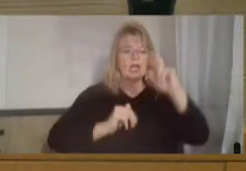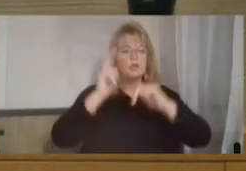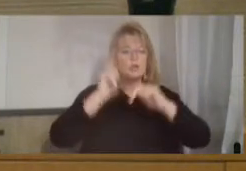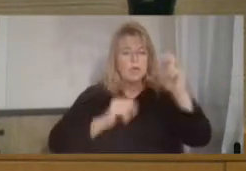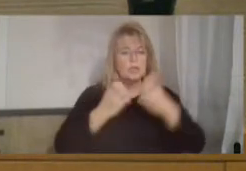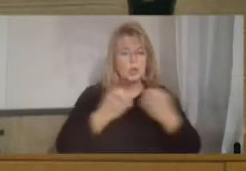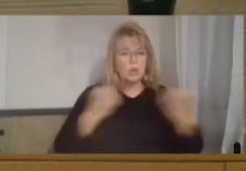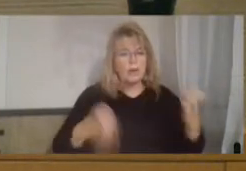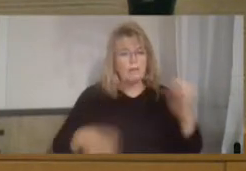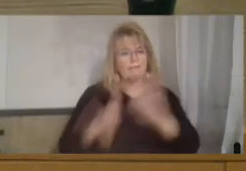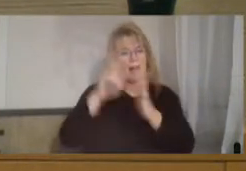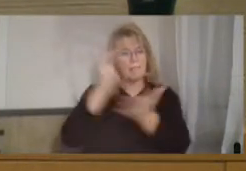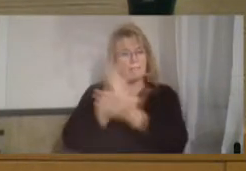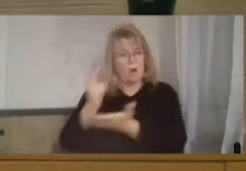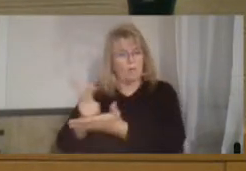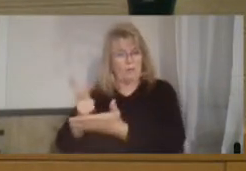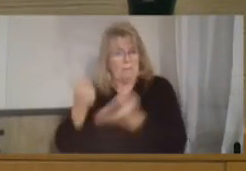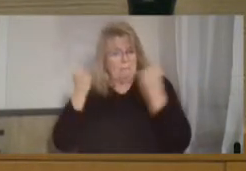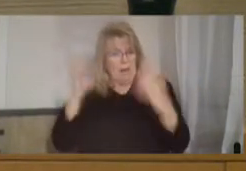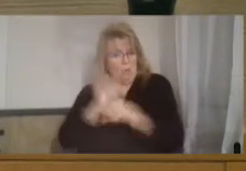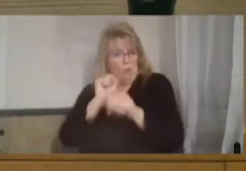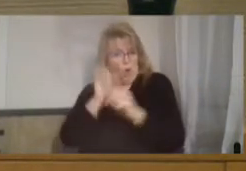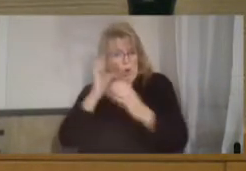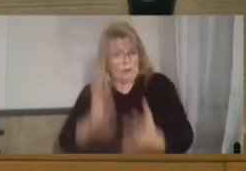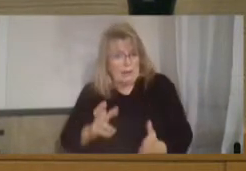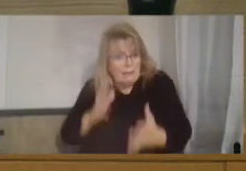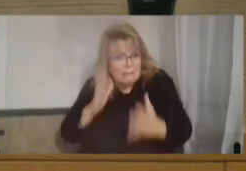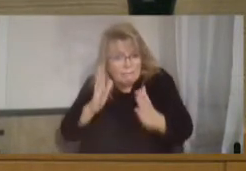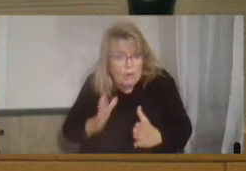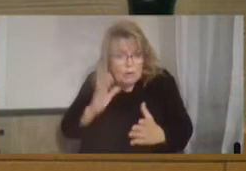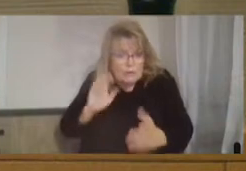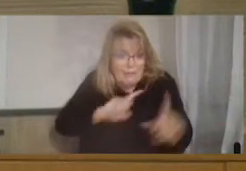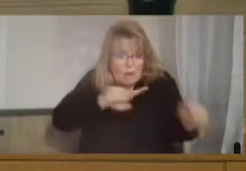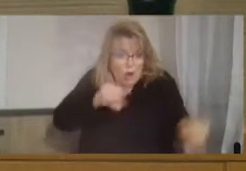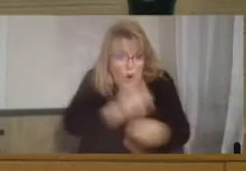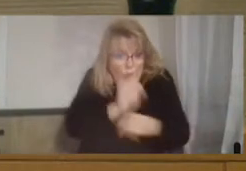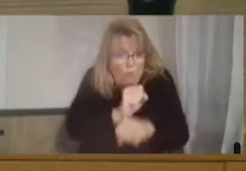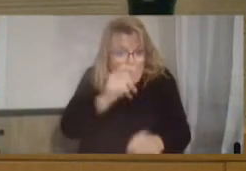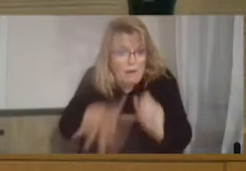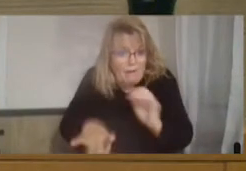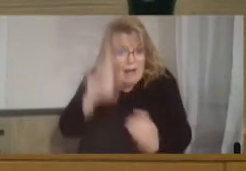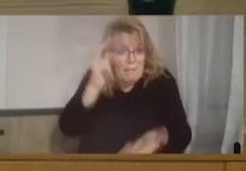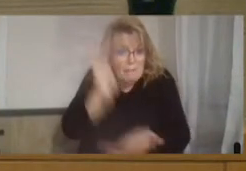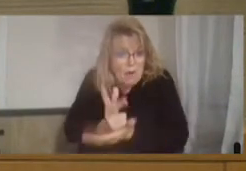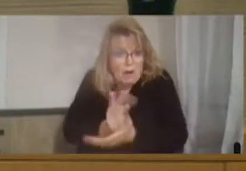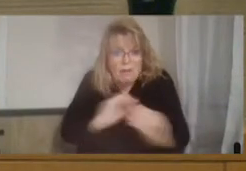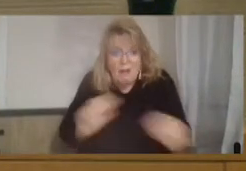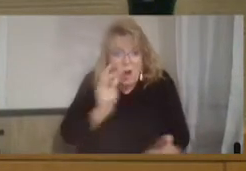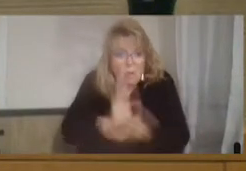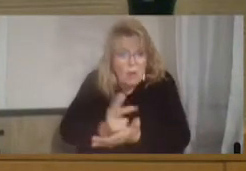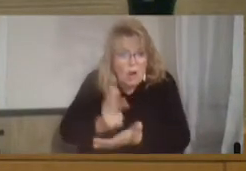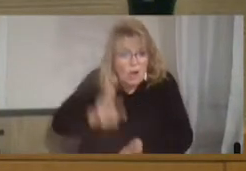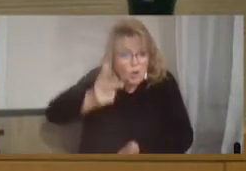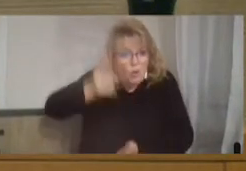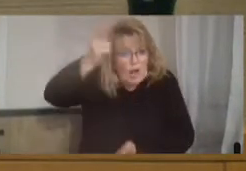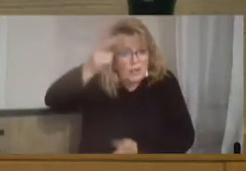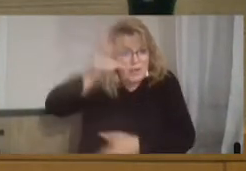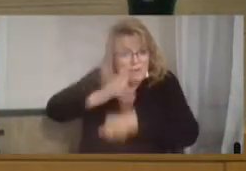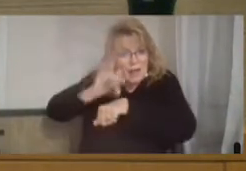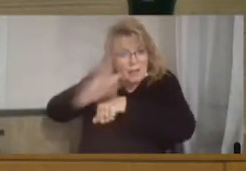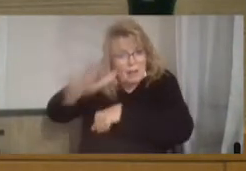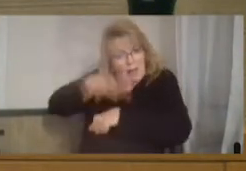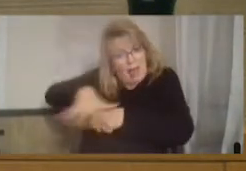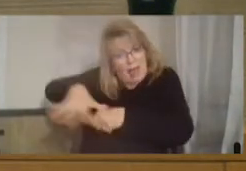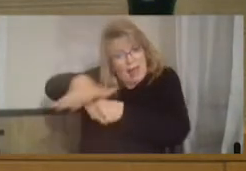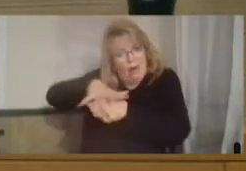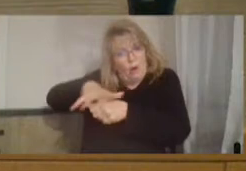somewhere for those many workers. These plans are necessary because there is no parking garage availability in the area right